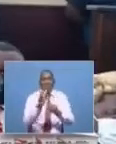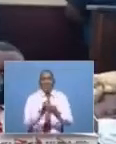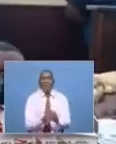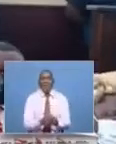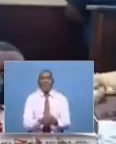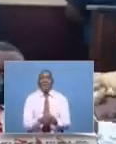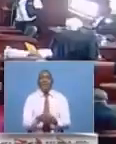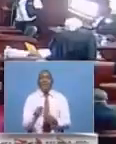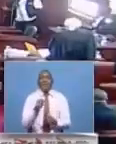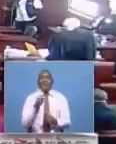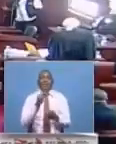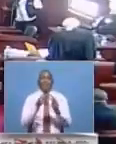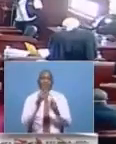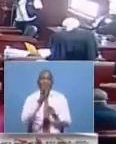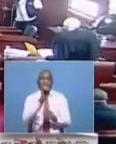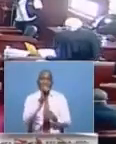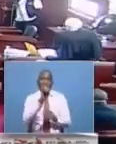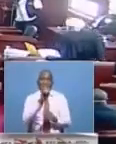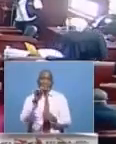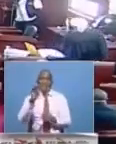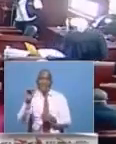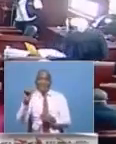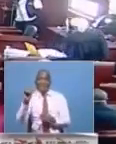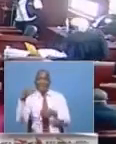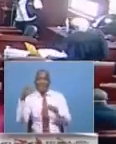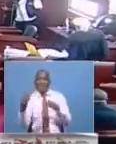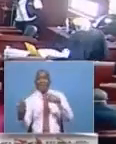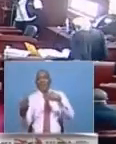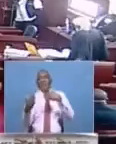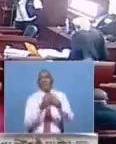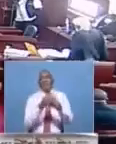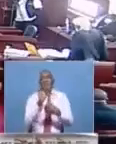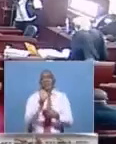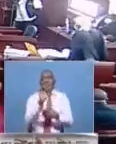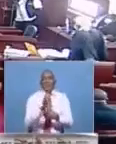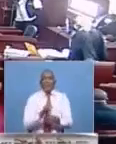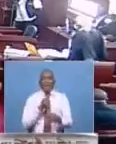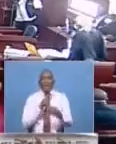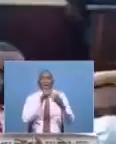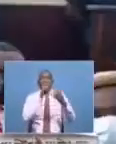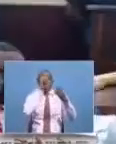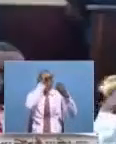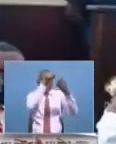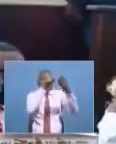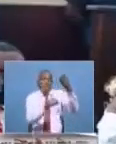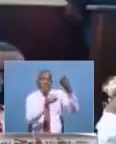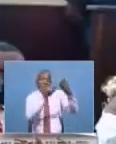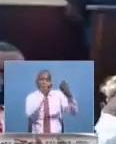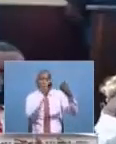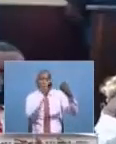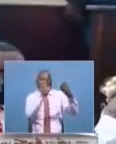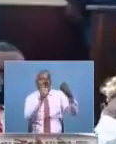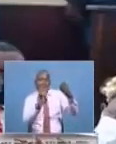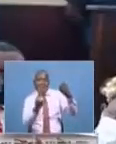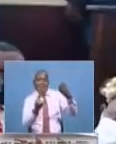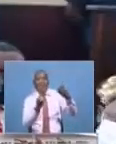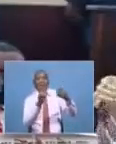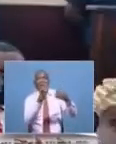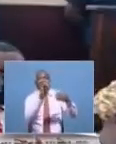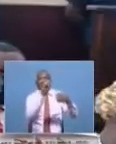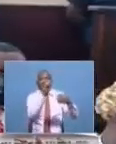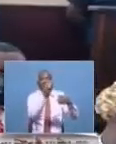D and E. Yes, I will first deal with ground D.